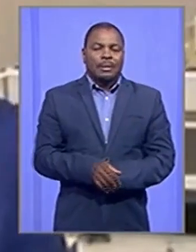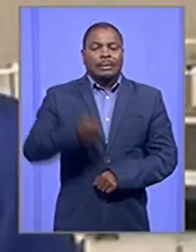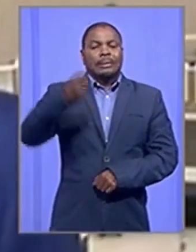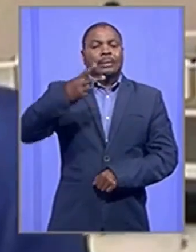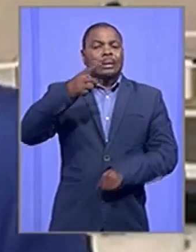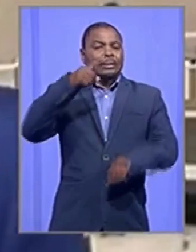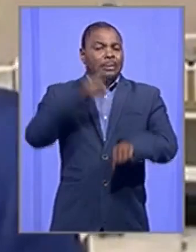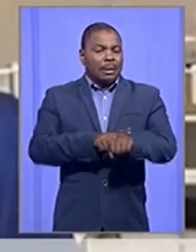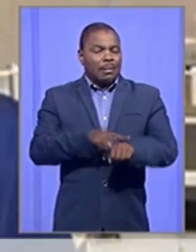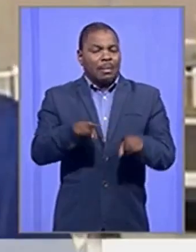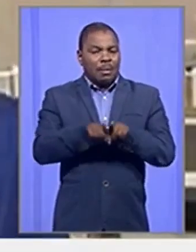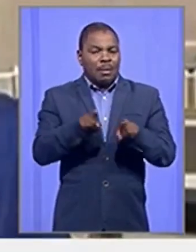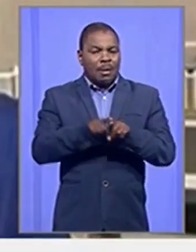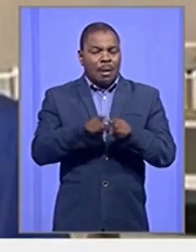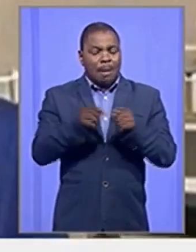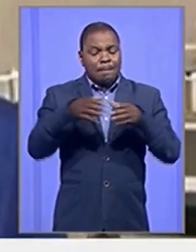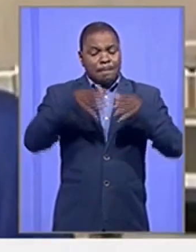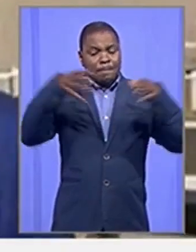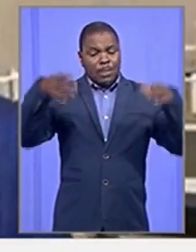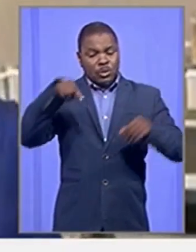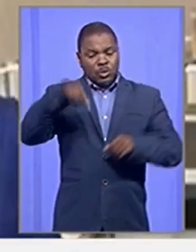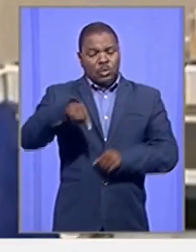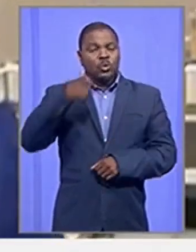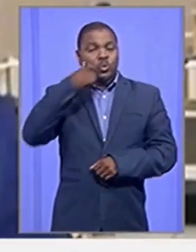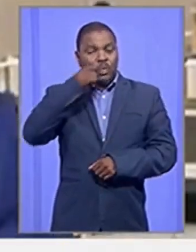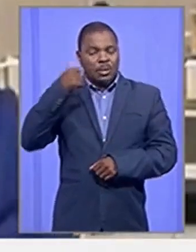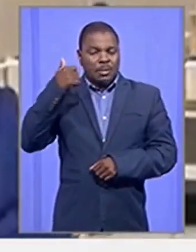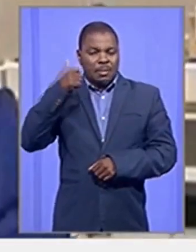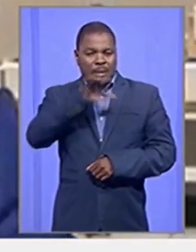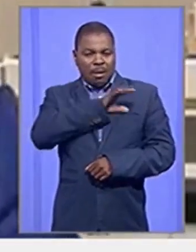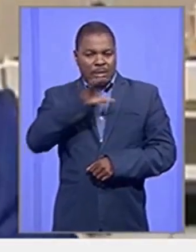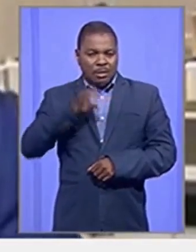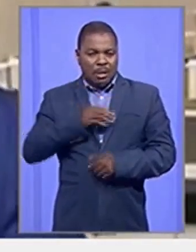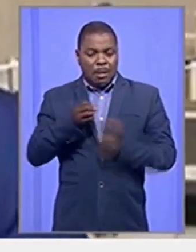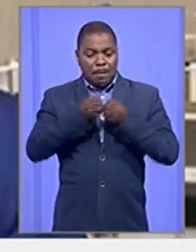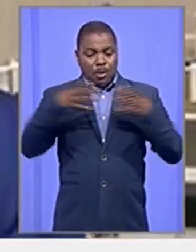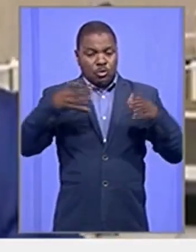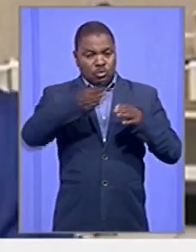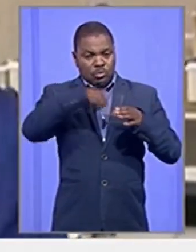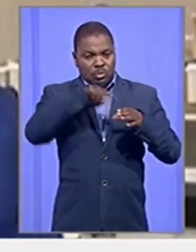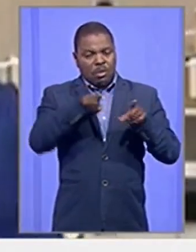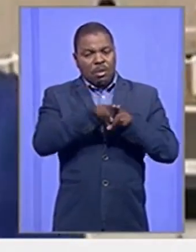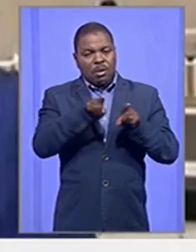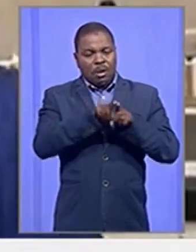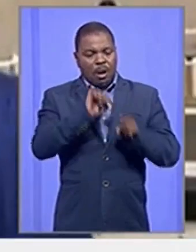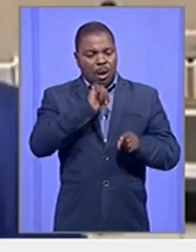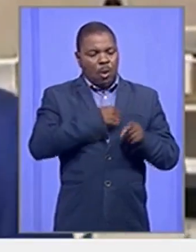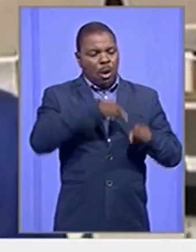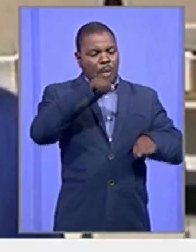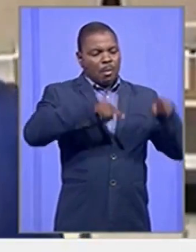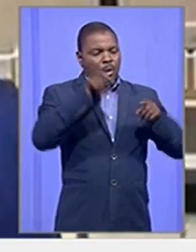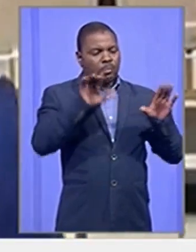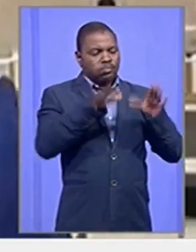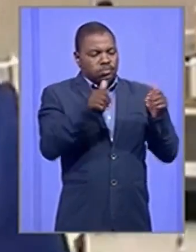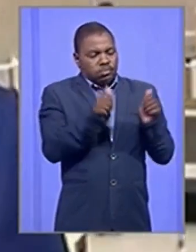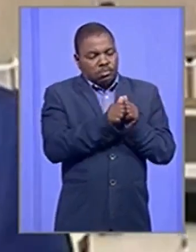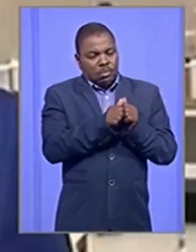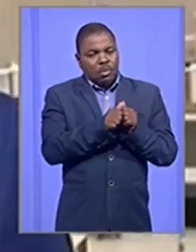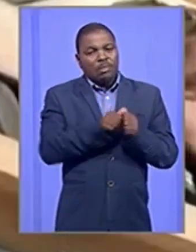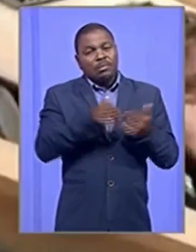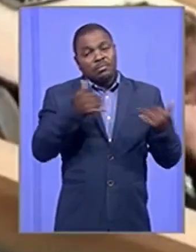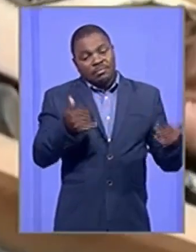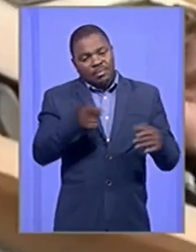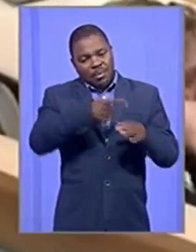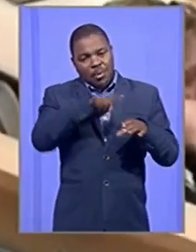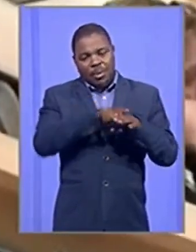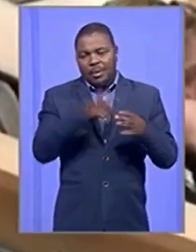occasion in which a majority of the City of Tshwane Council, which is formed by our multi-party coalition, has been